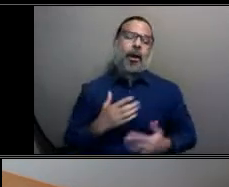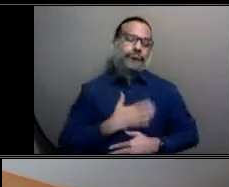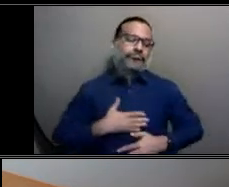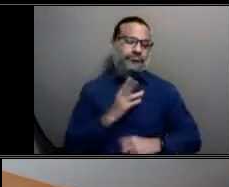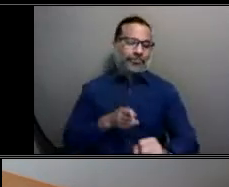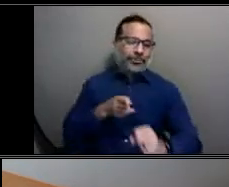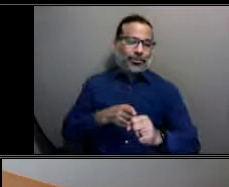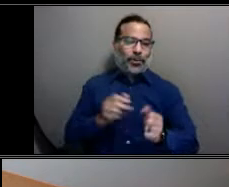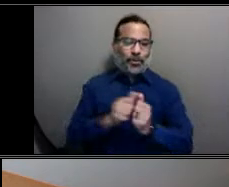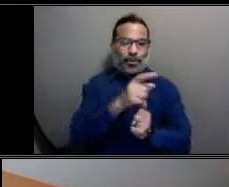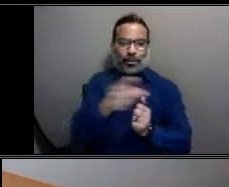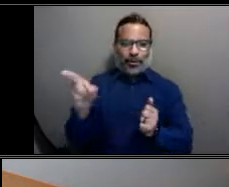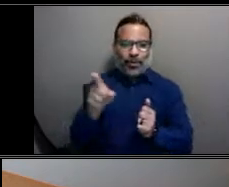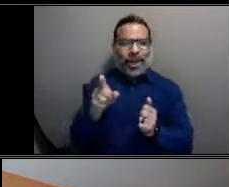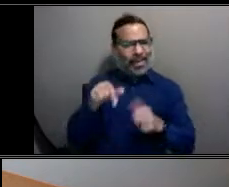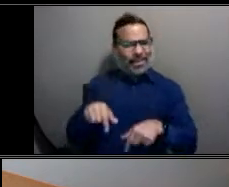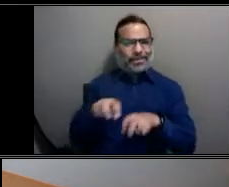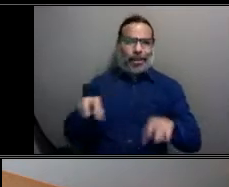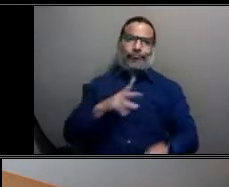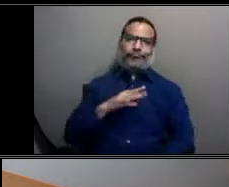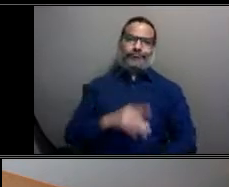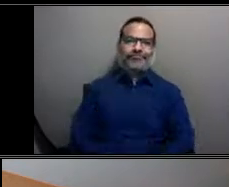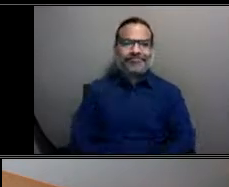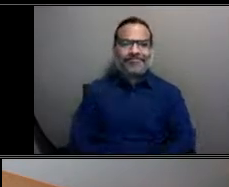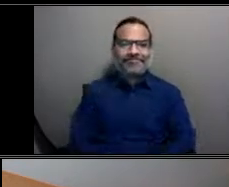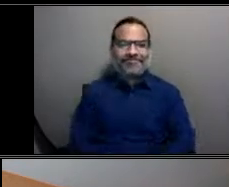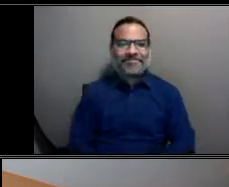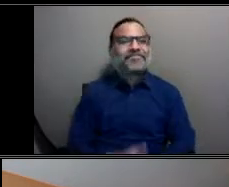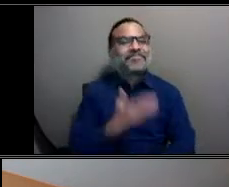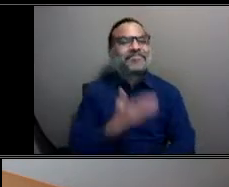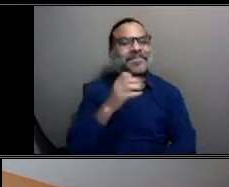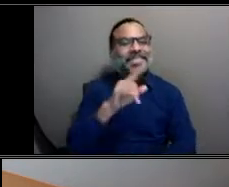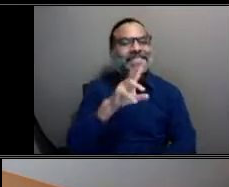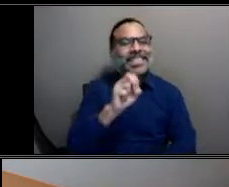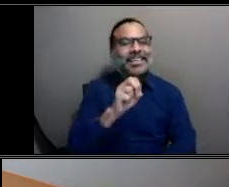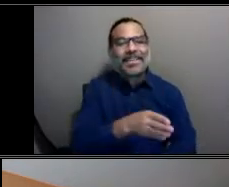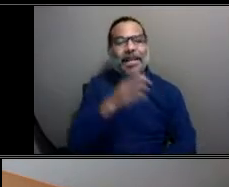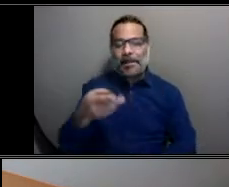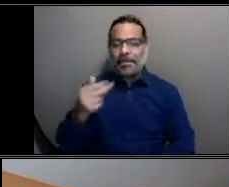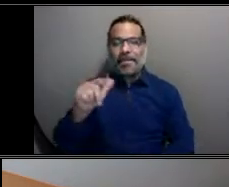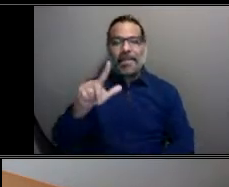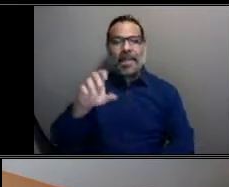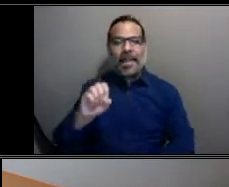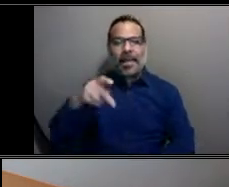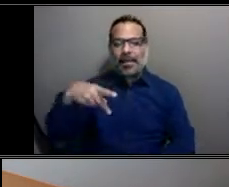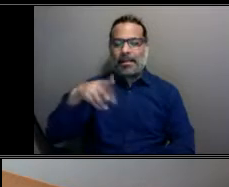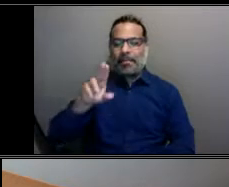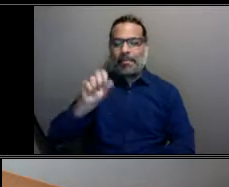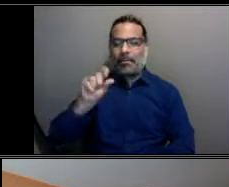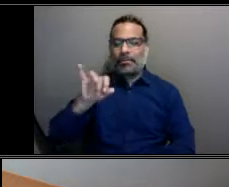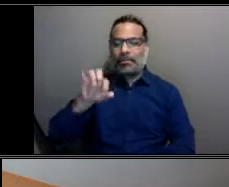with all of you and to be with this panel too. Thanks, Steve. And we have Hale Pulsifer.